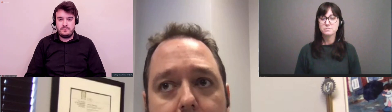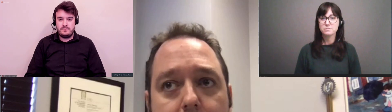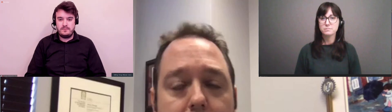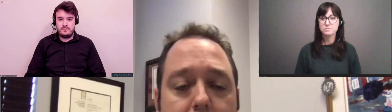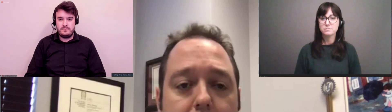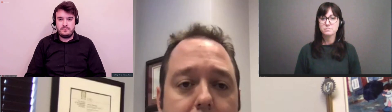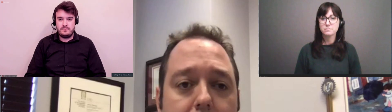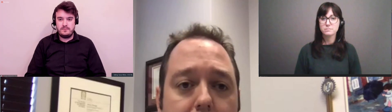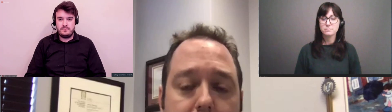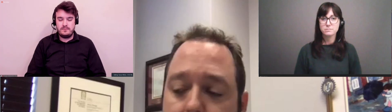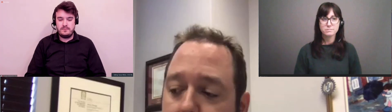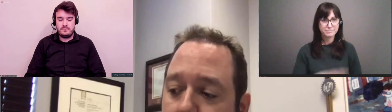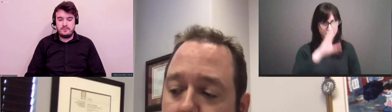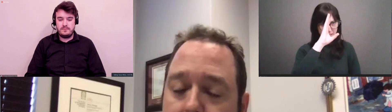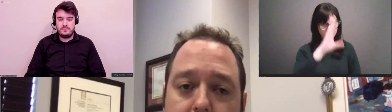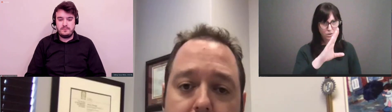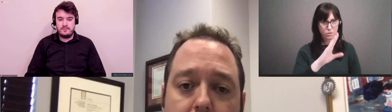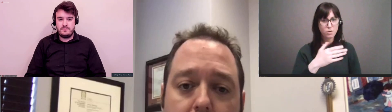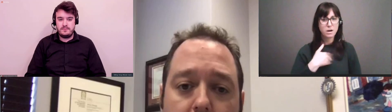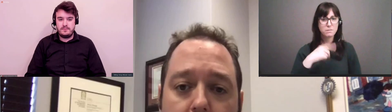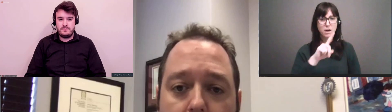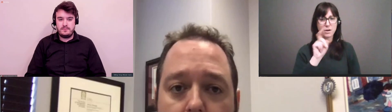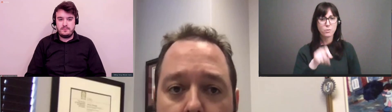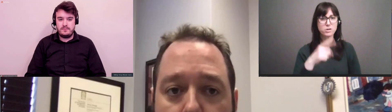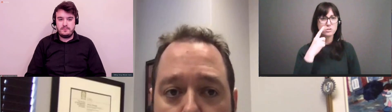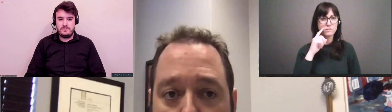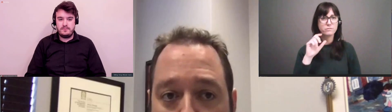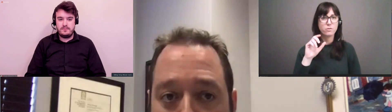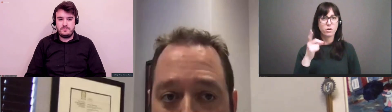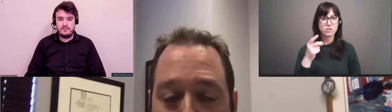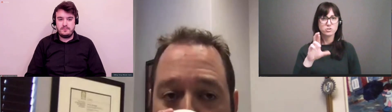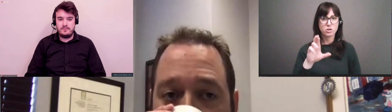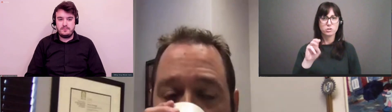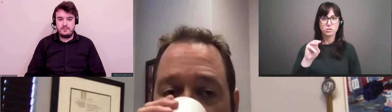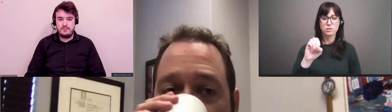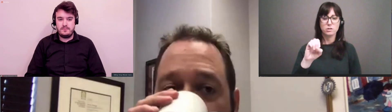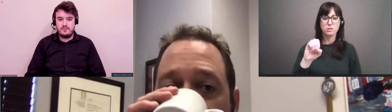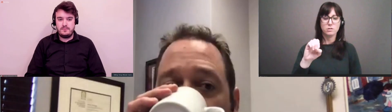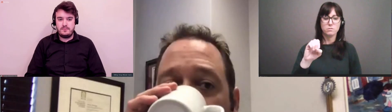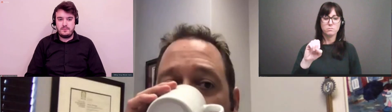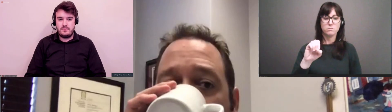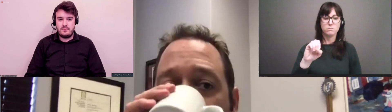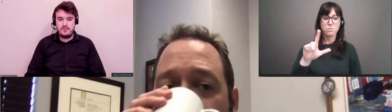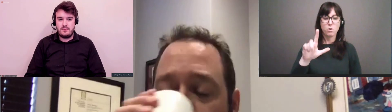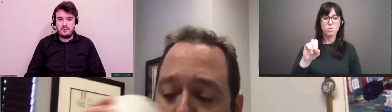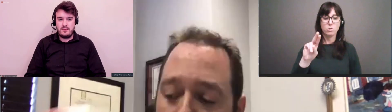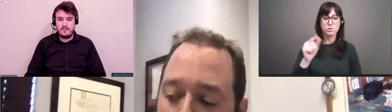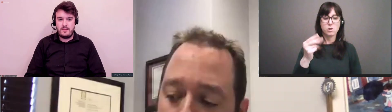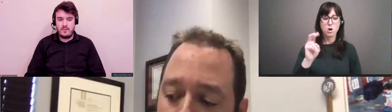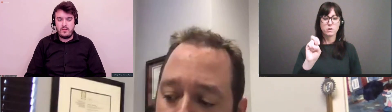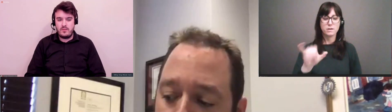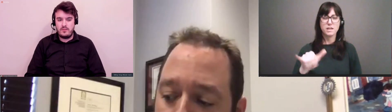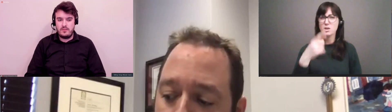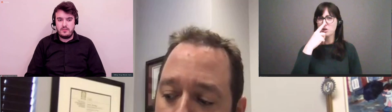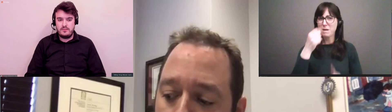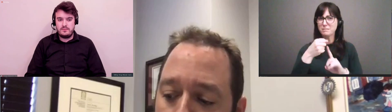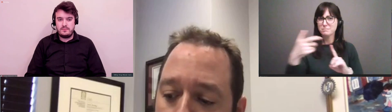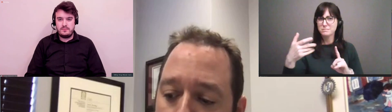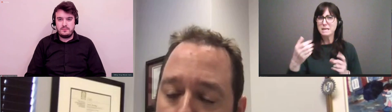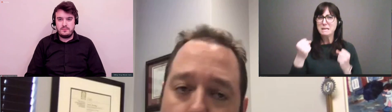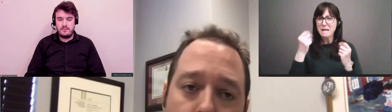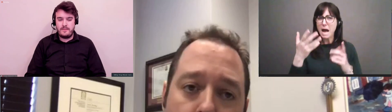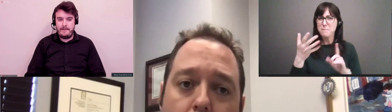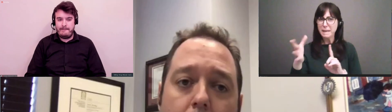Hi there. My question is for Dr. Malakny. Can I get you to expand a little bit on the number of cases and how